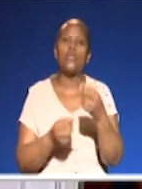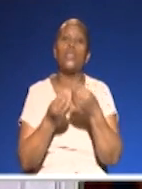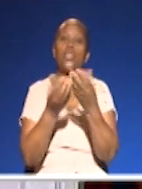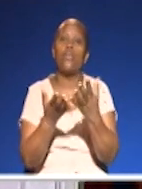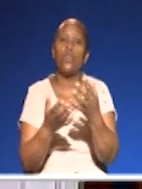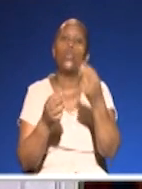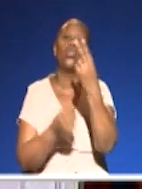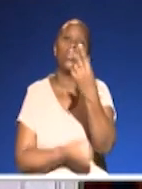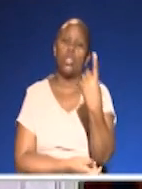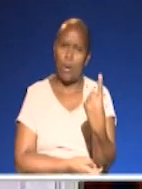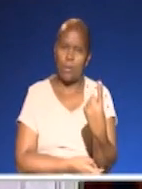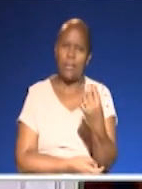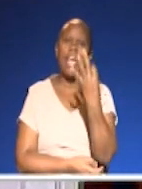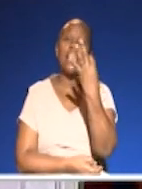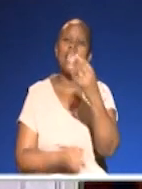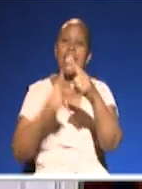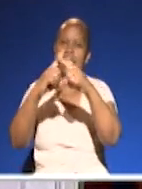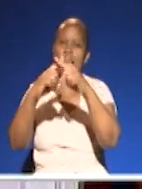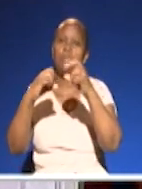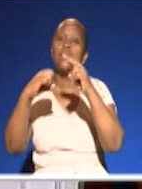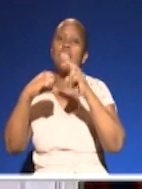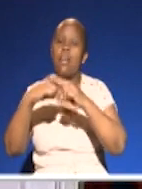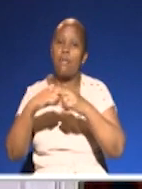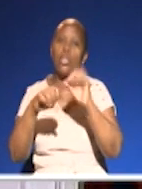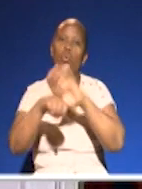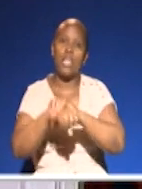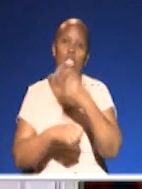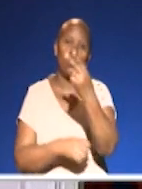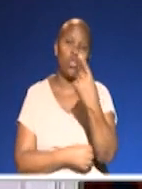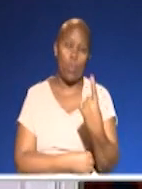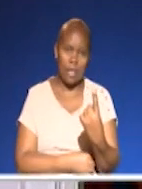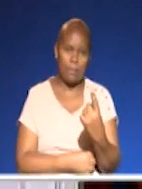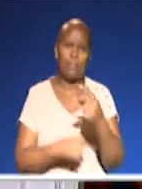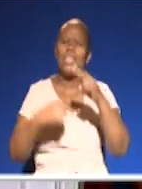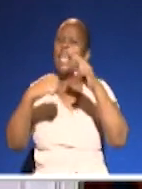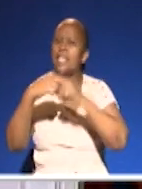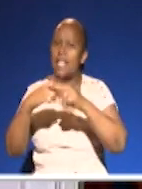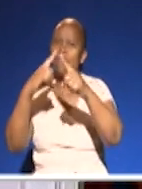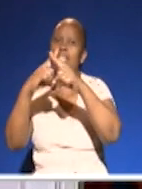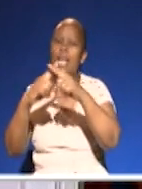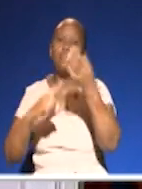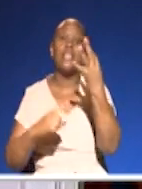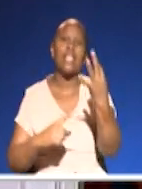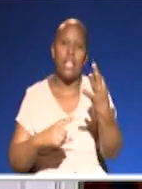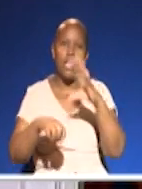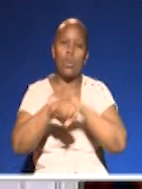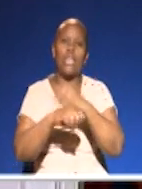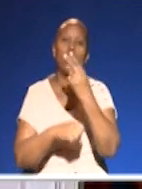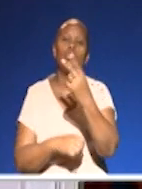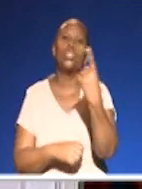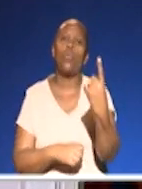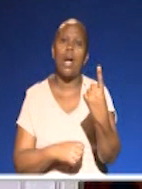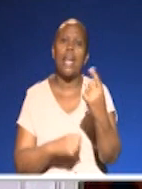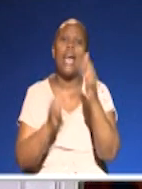21. 3 times 7 will give us 21. 7 times 3 will give us 21.